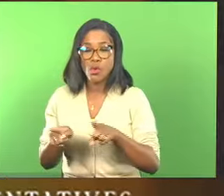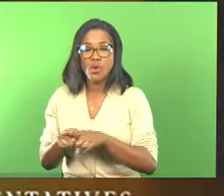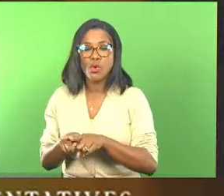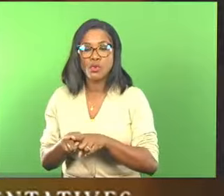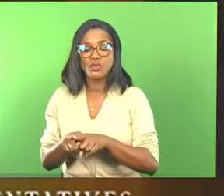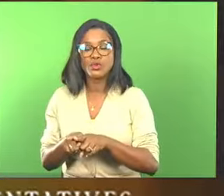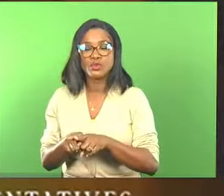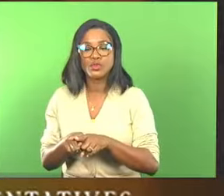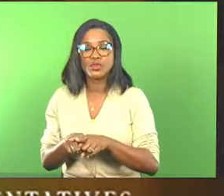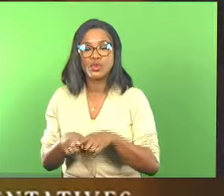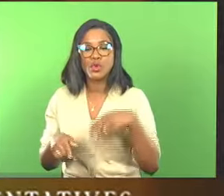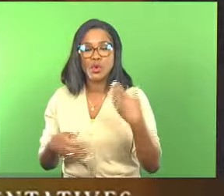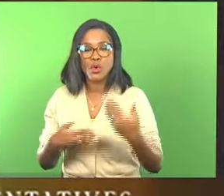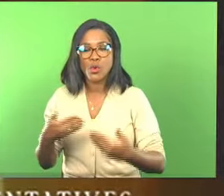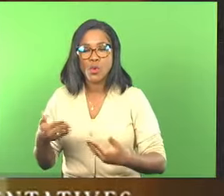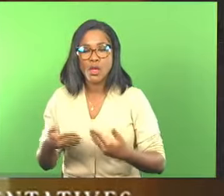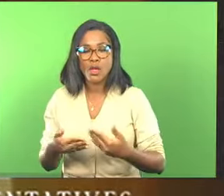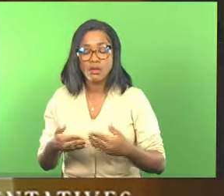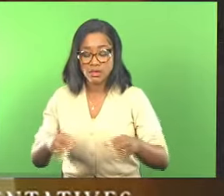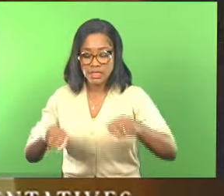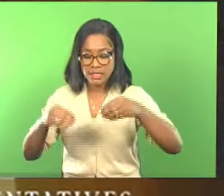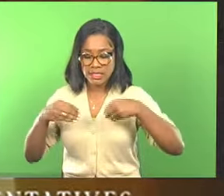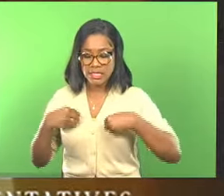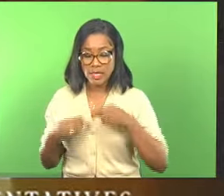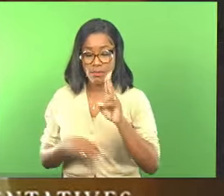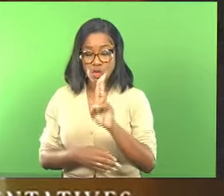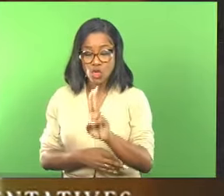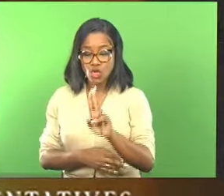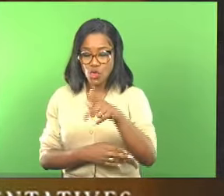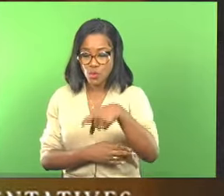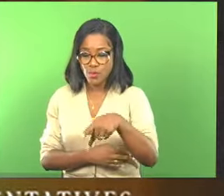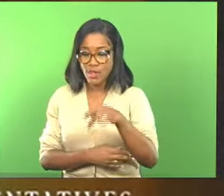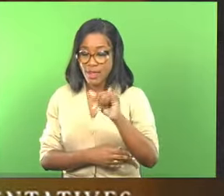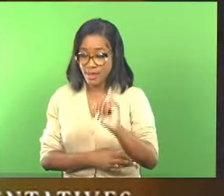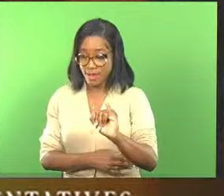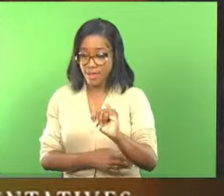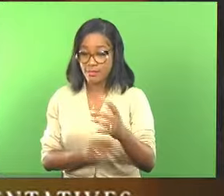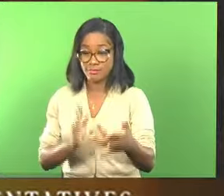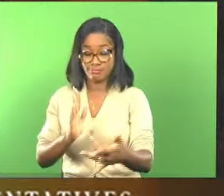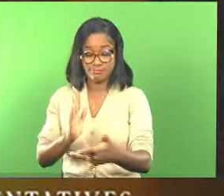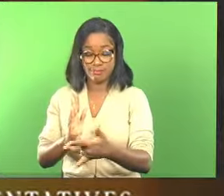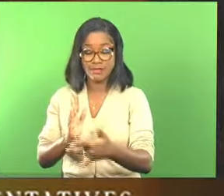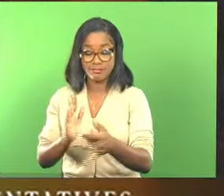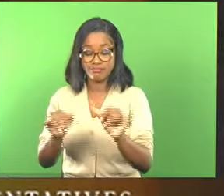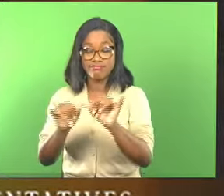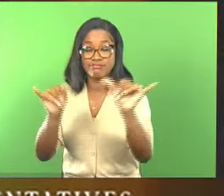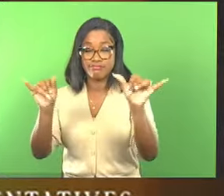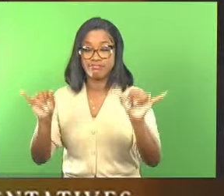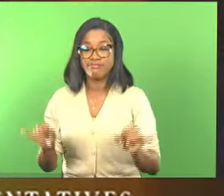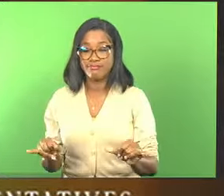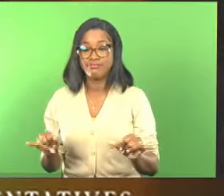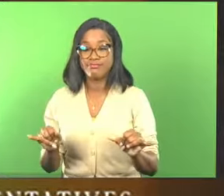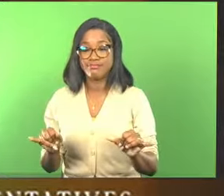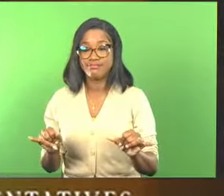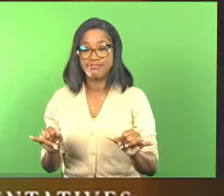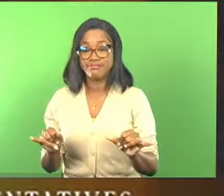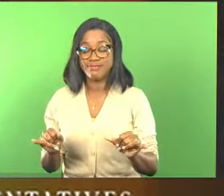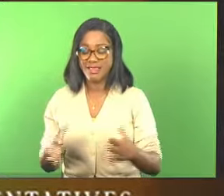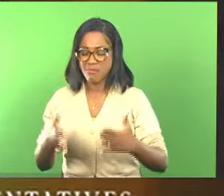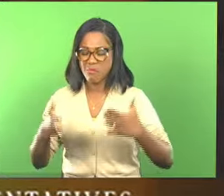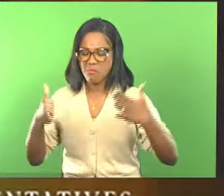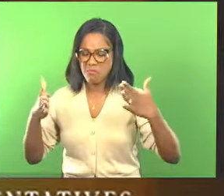adopt the UPI, digital payment system. It is a major step forward.